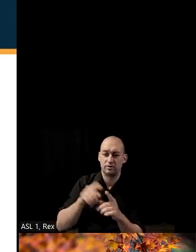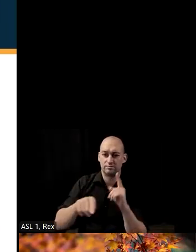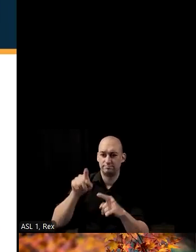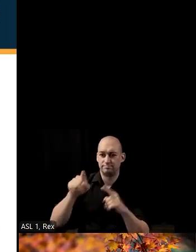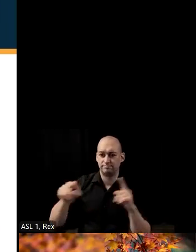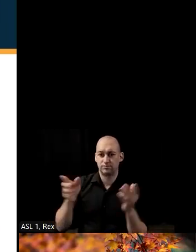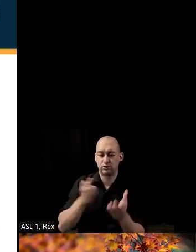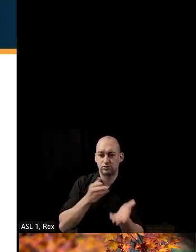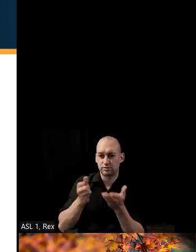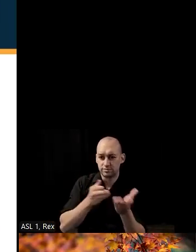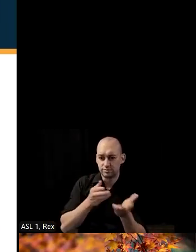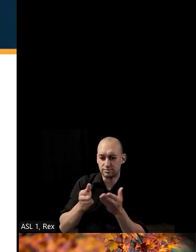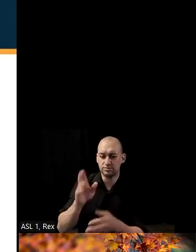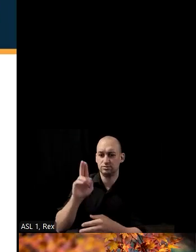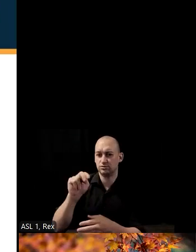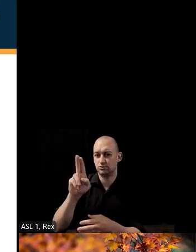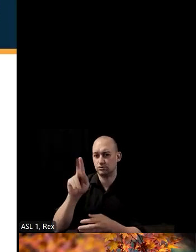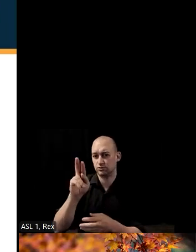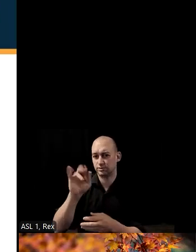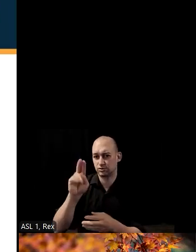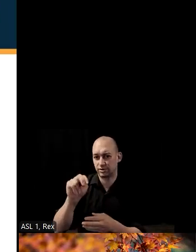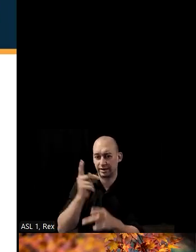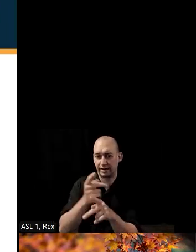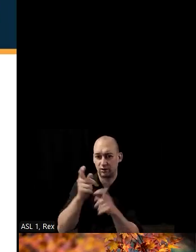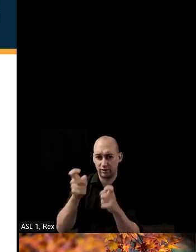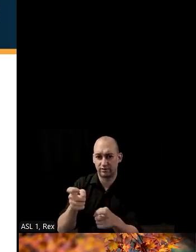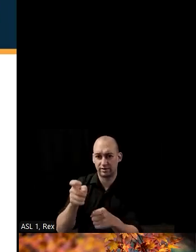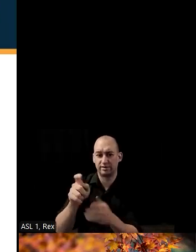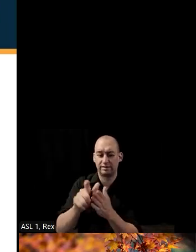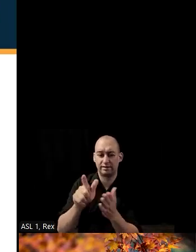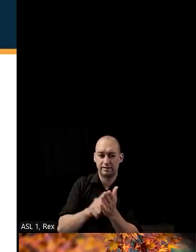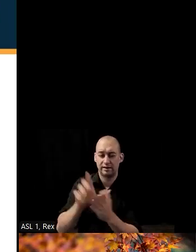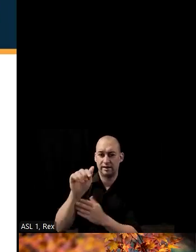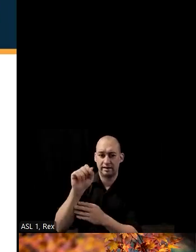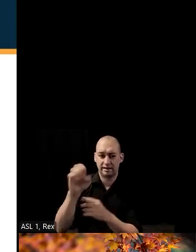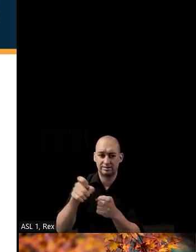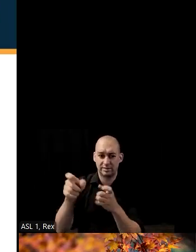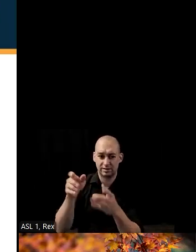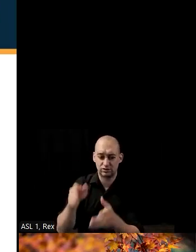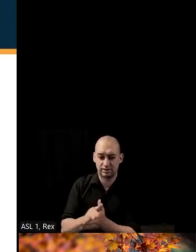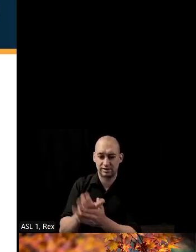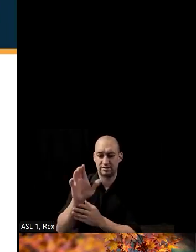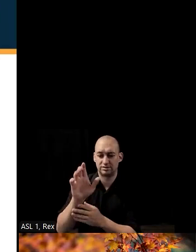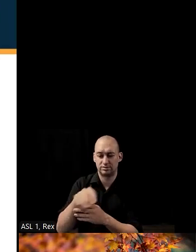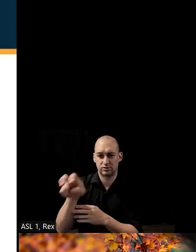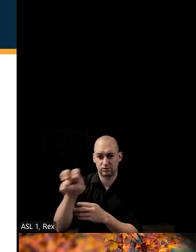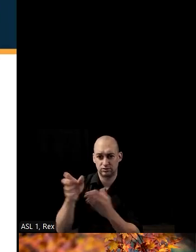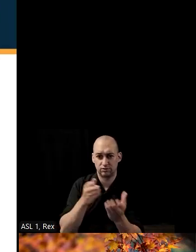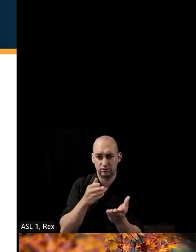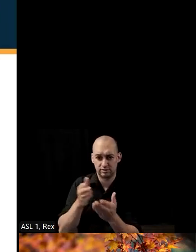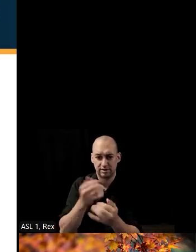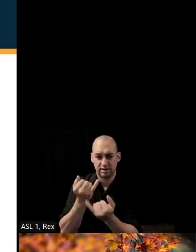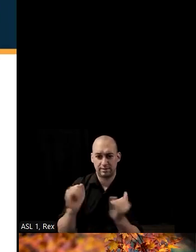services such as nutrition, caregiving, legal, case management, transportation services, independent